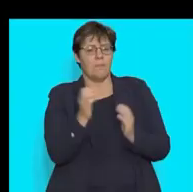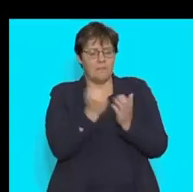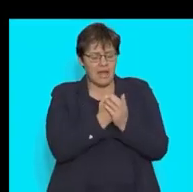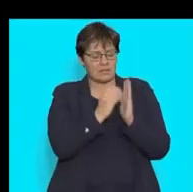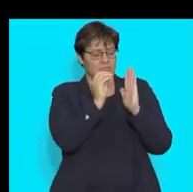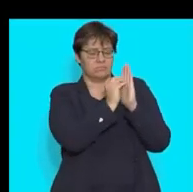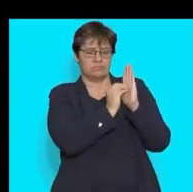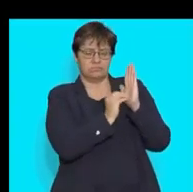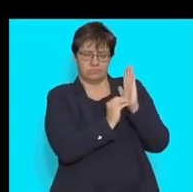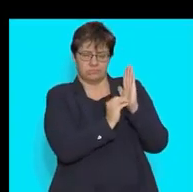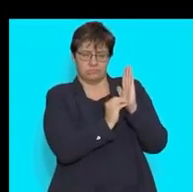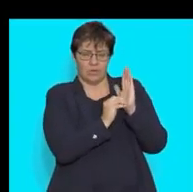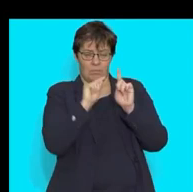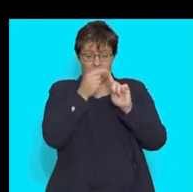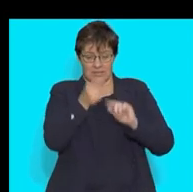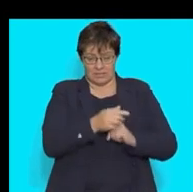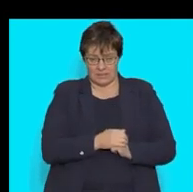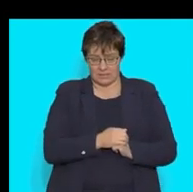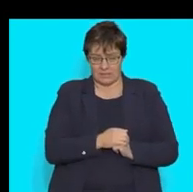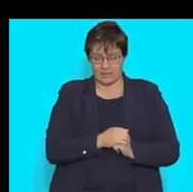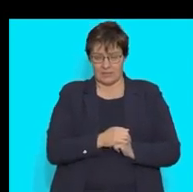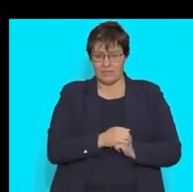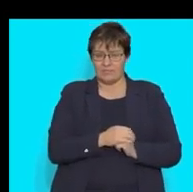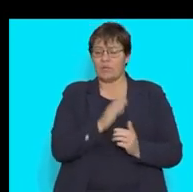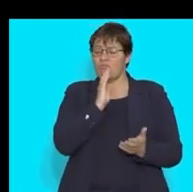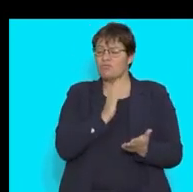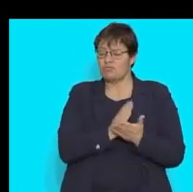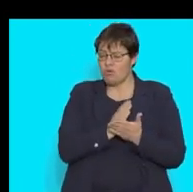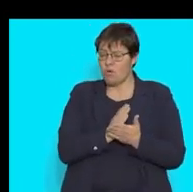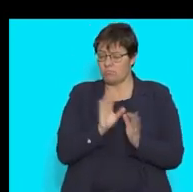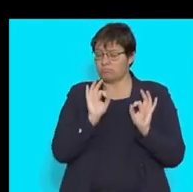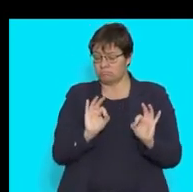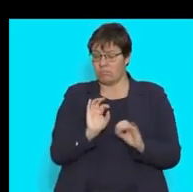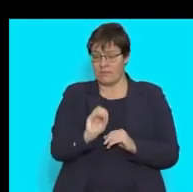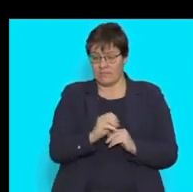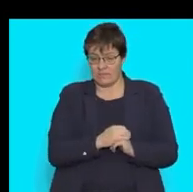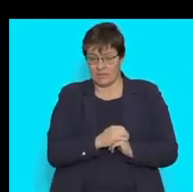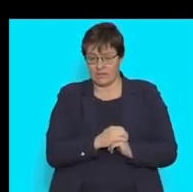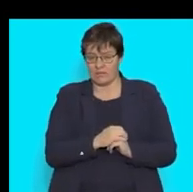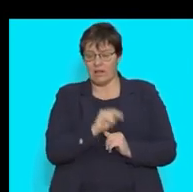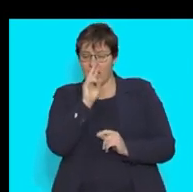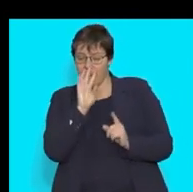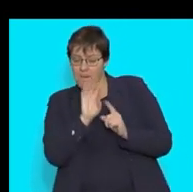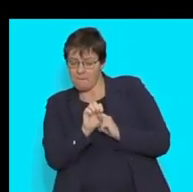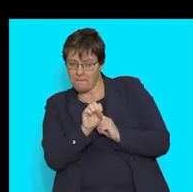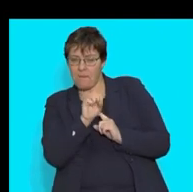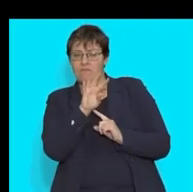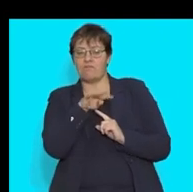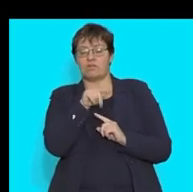write down those coordinates. So let's make sure that we've got that right. We recognize it's